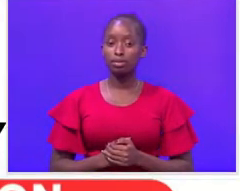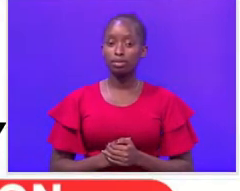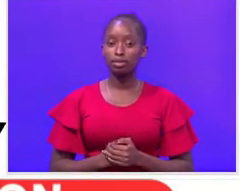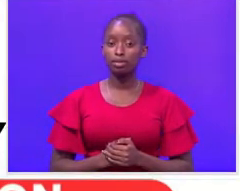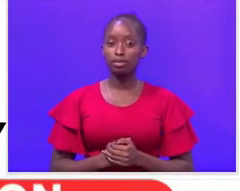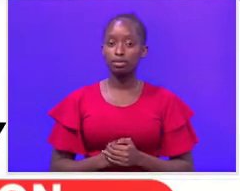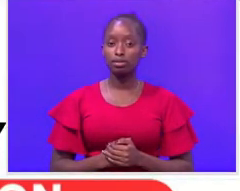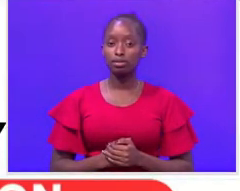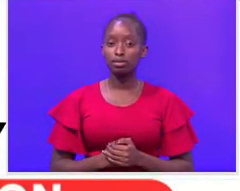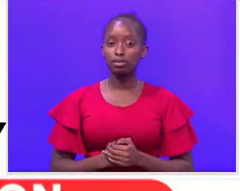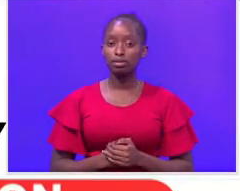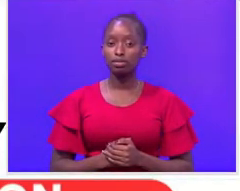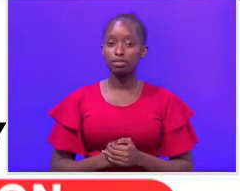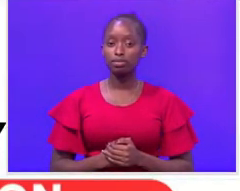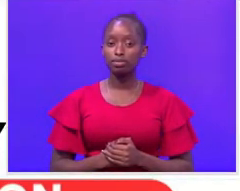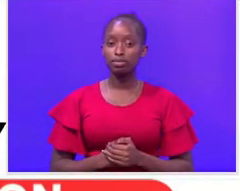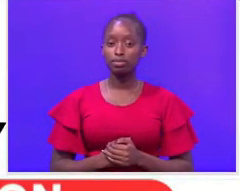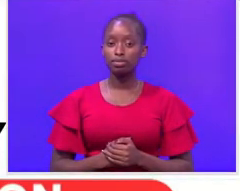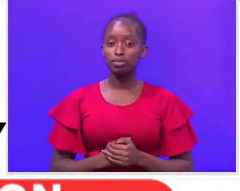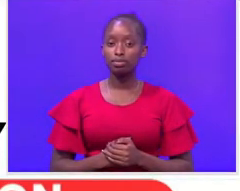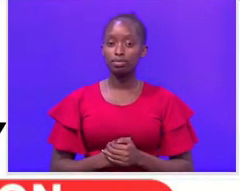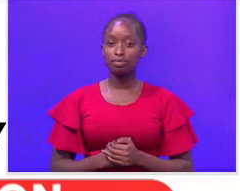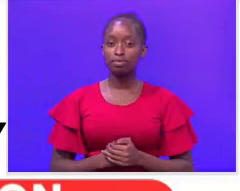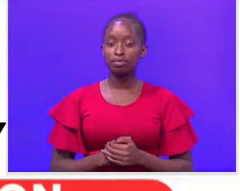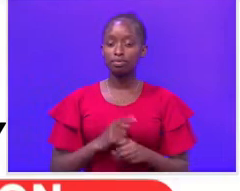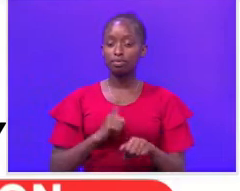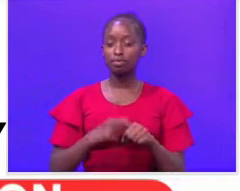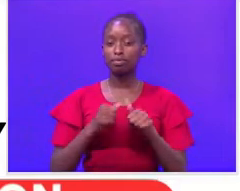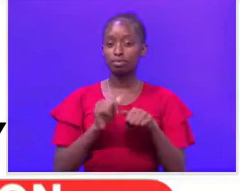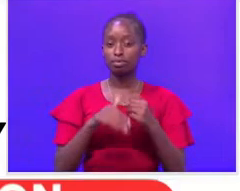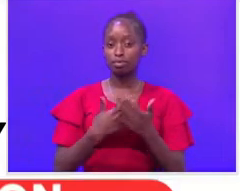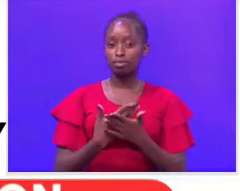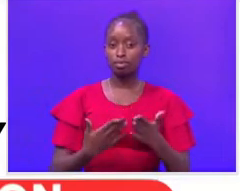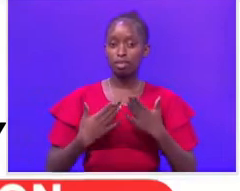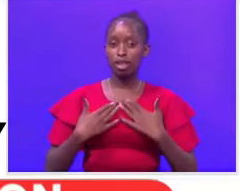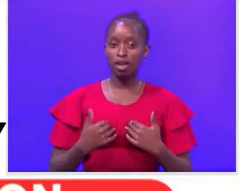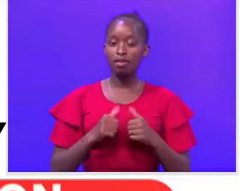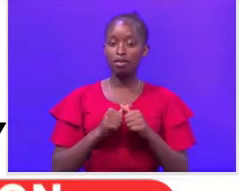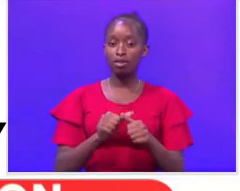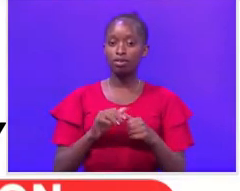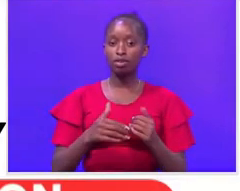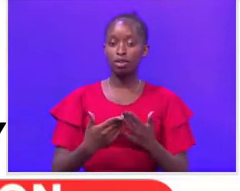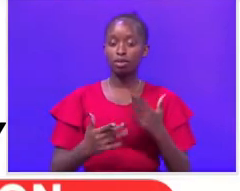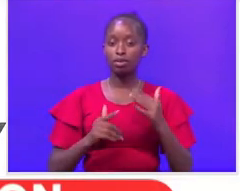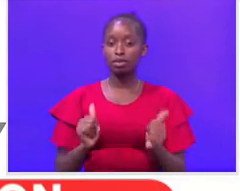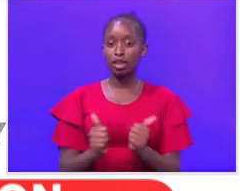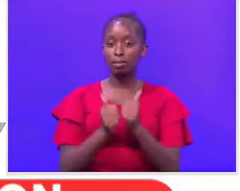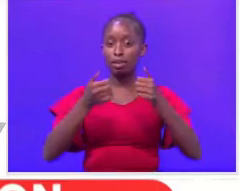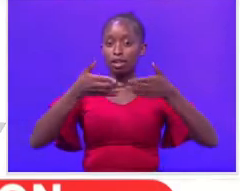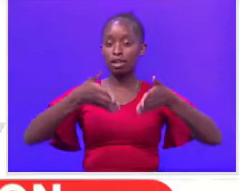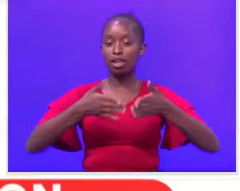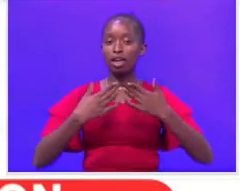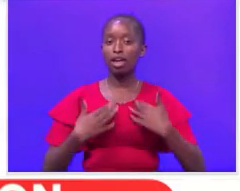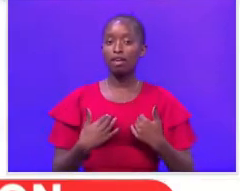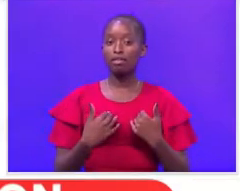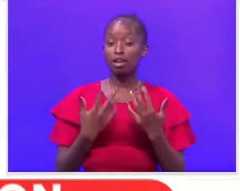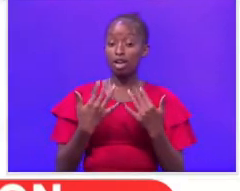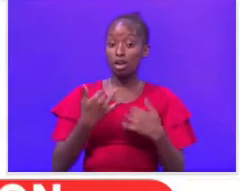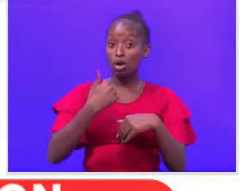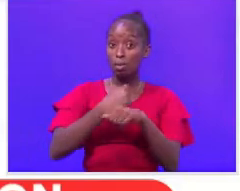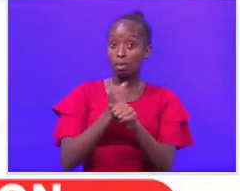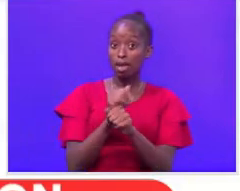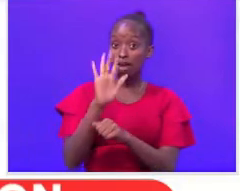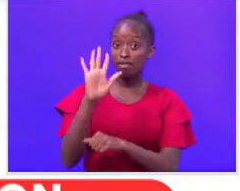as we gave the notice from 6th and from the commencement that it had from 13th. So this marks day